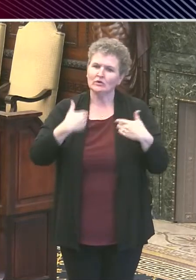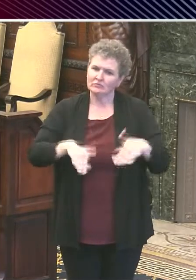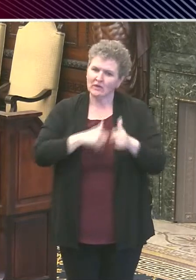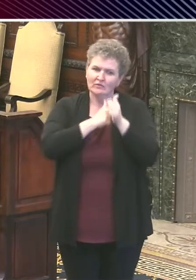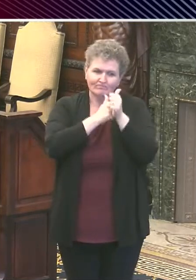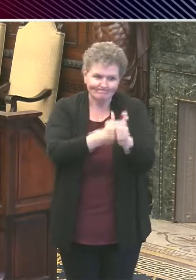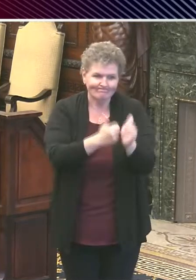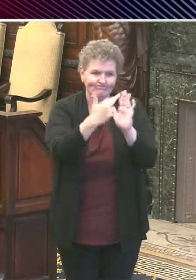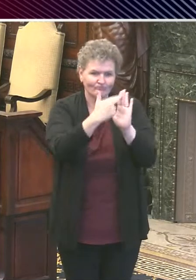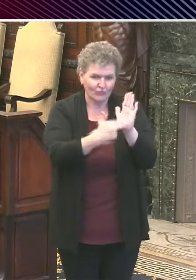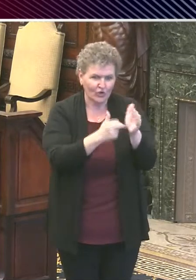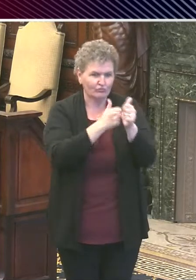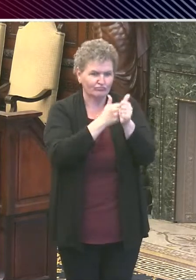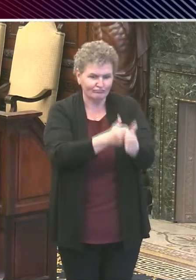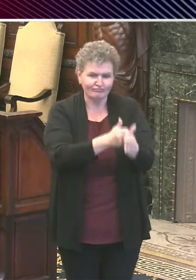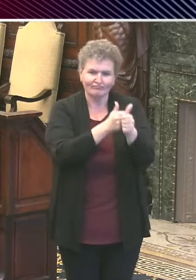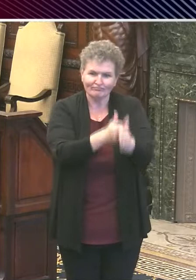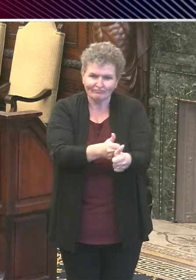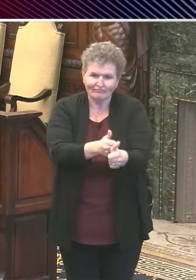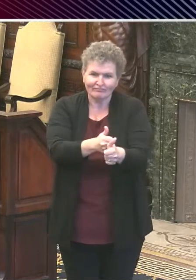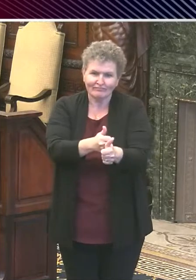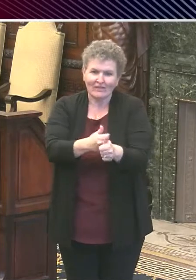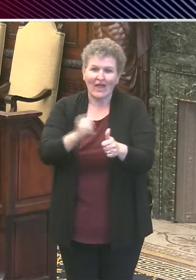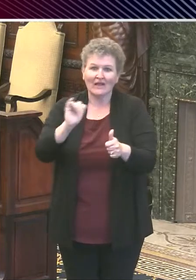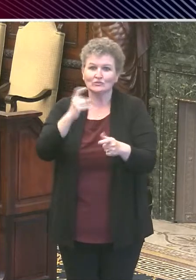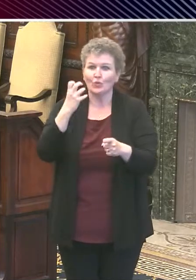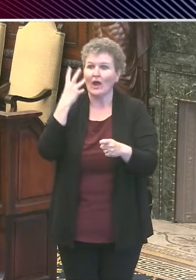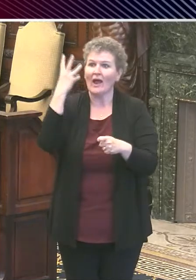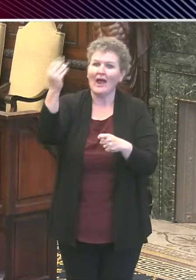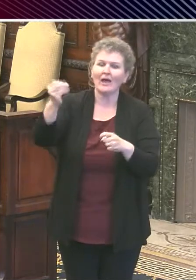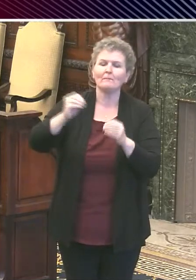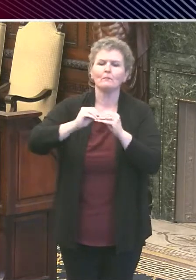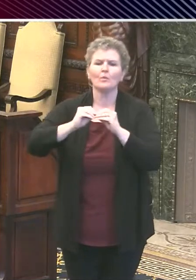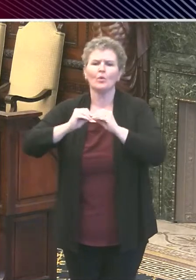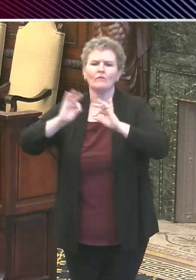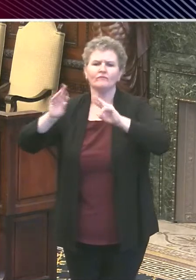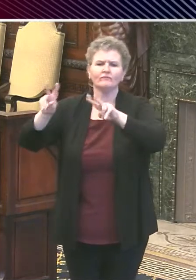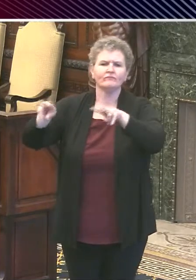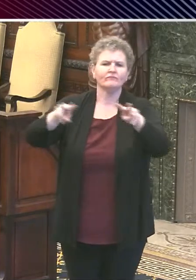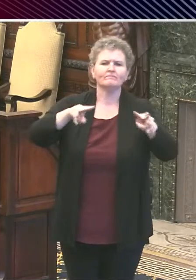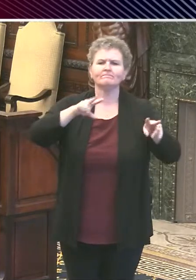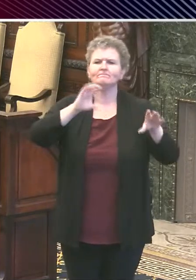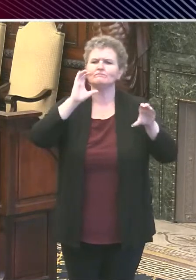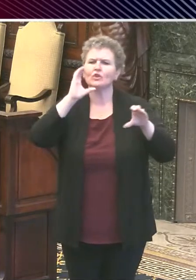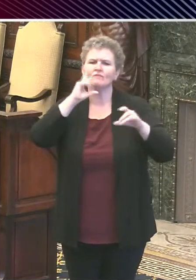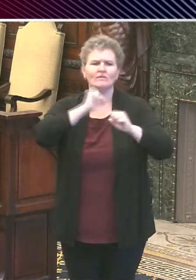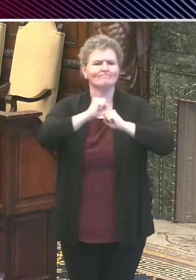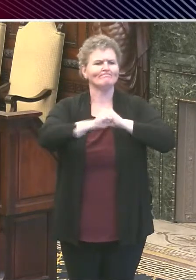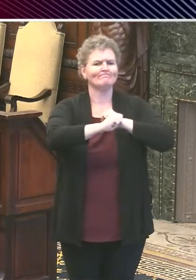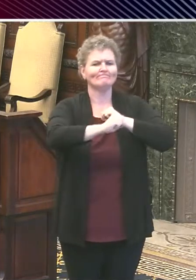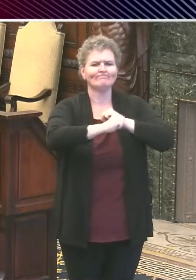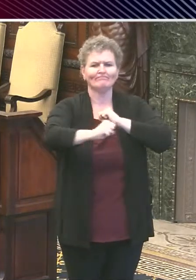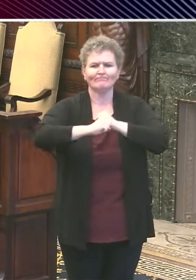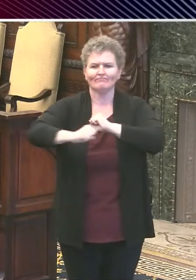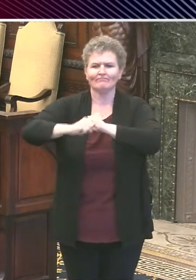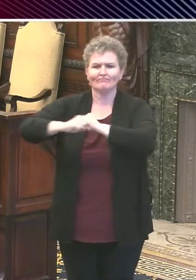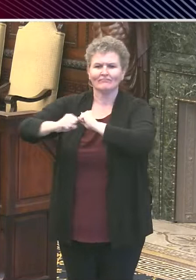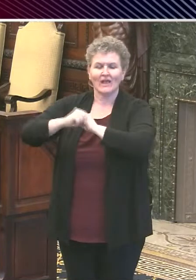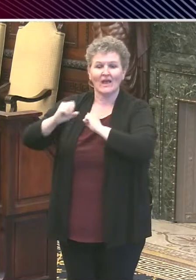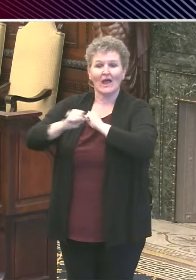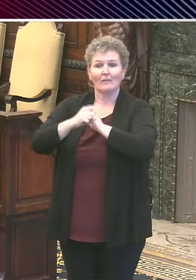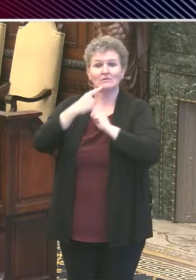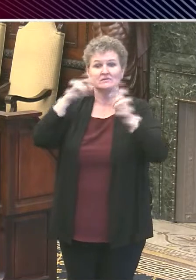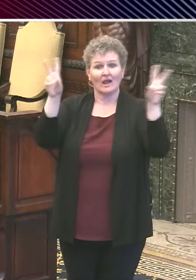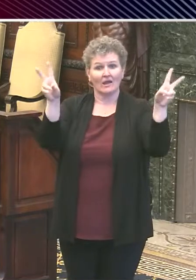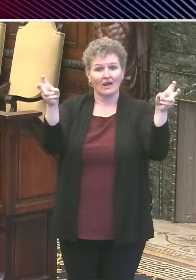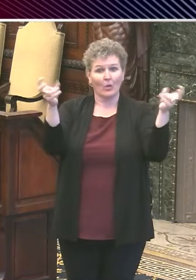order. As you go about your day, keep your eyes out for these important messages. And remember, as the campaign says, the best way to love your neighbor